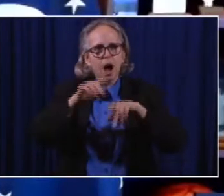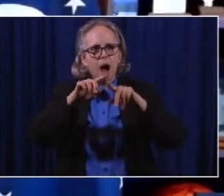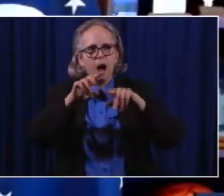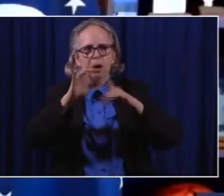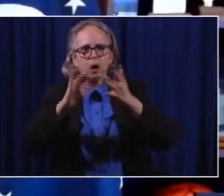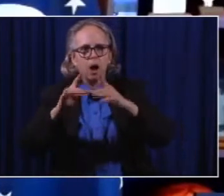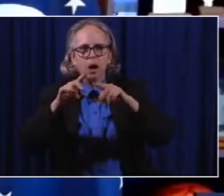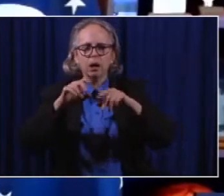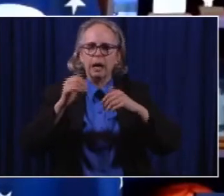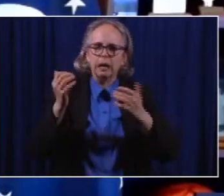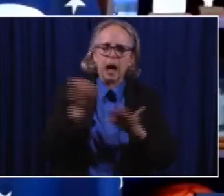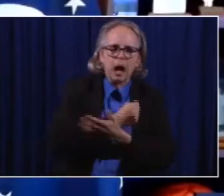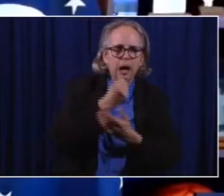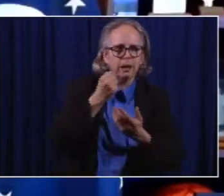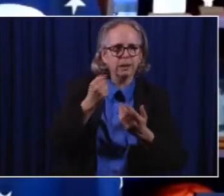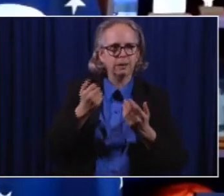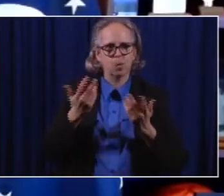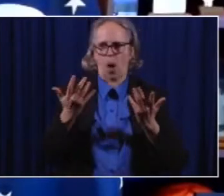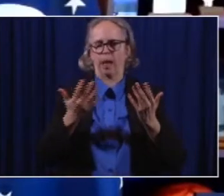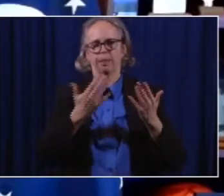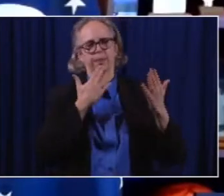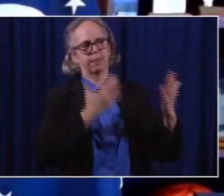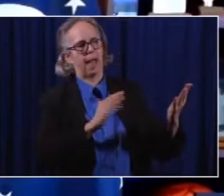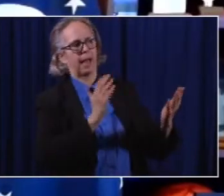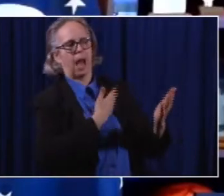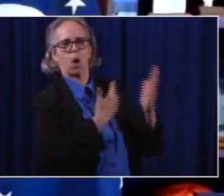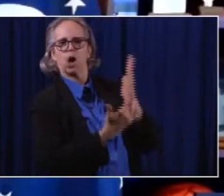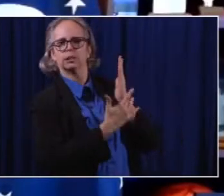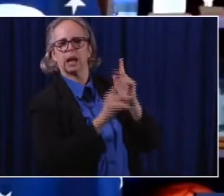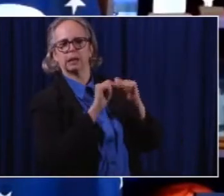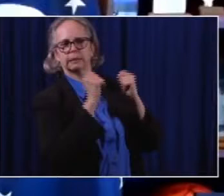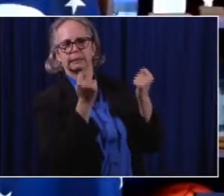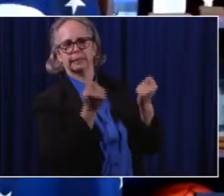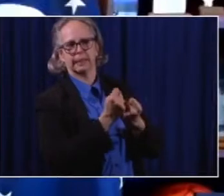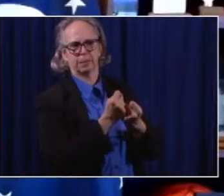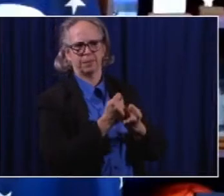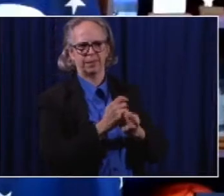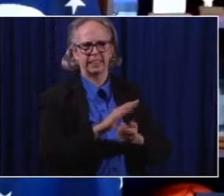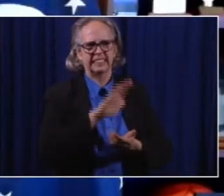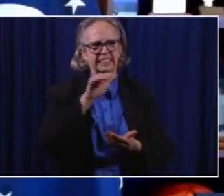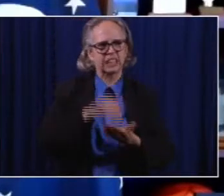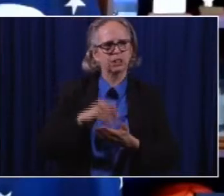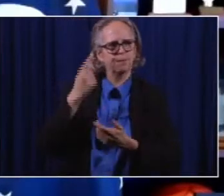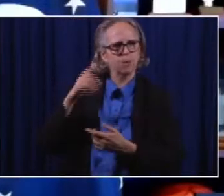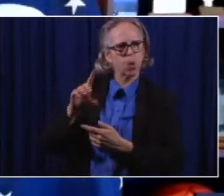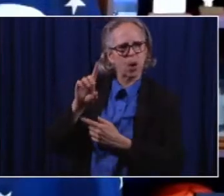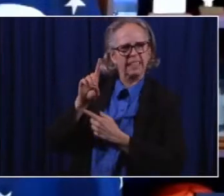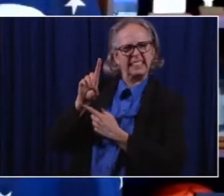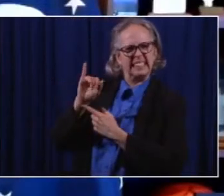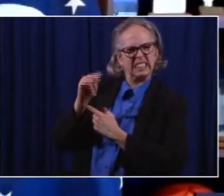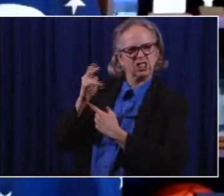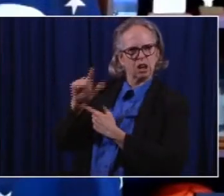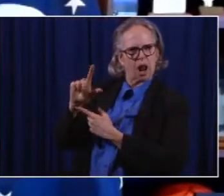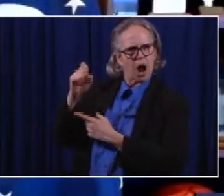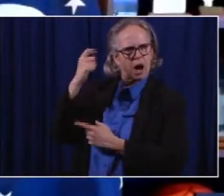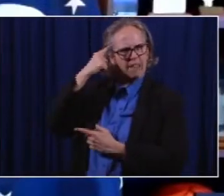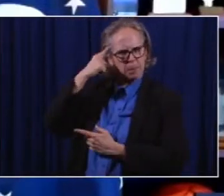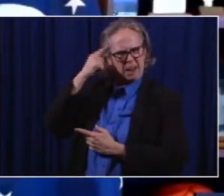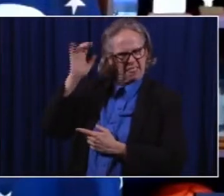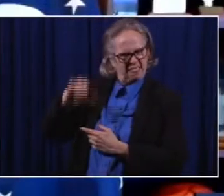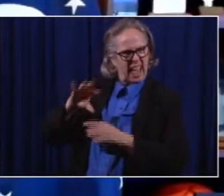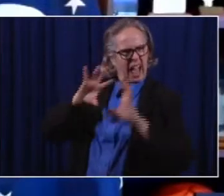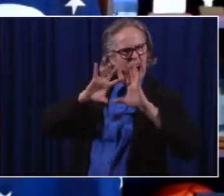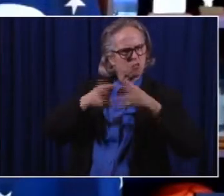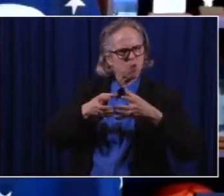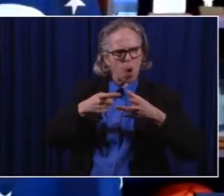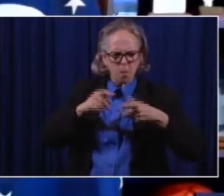team. And the Center for Digital Government has given the state of Ohio an A for the 2020 Digital Survey